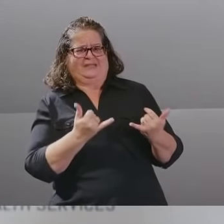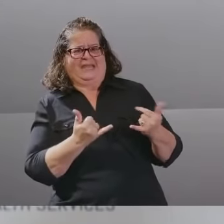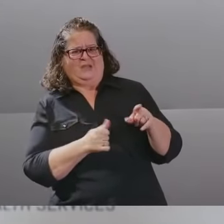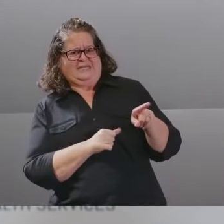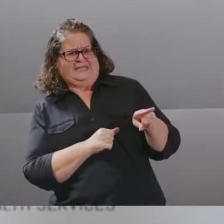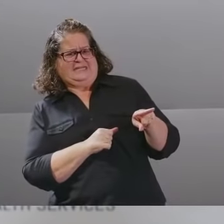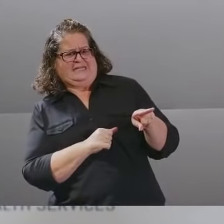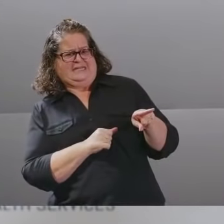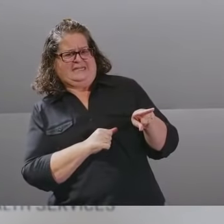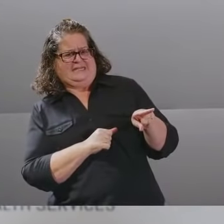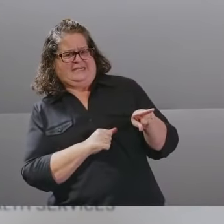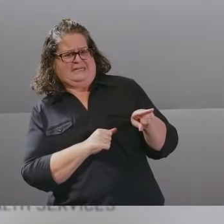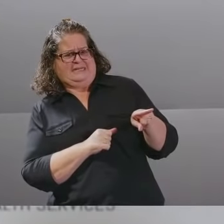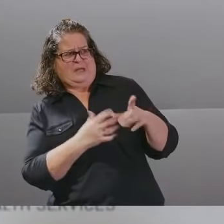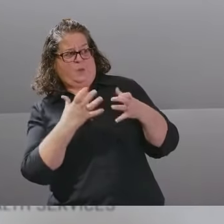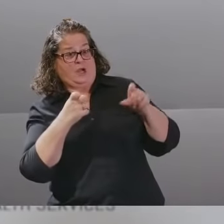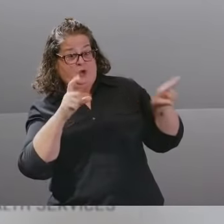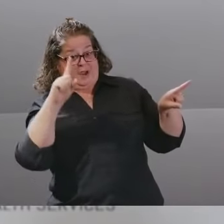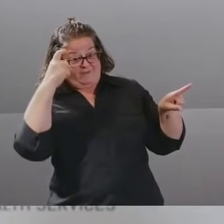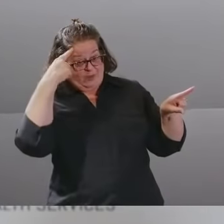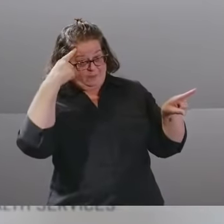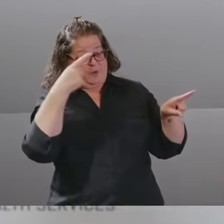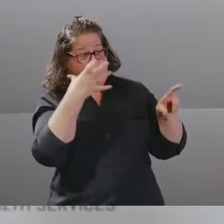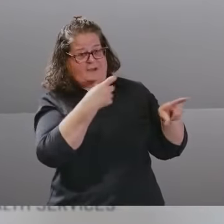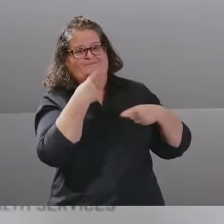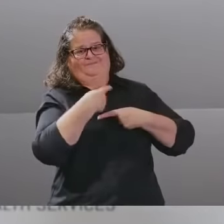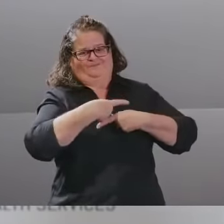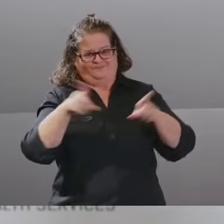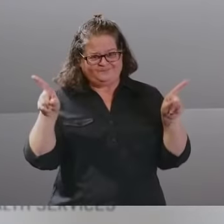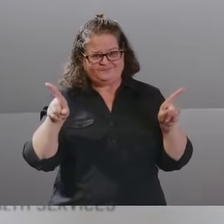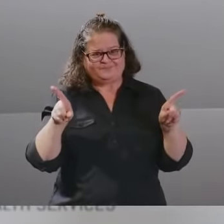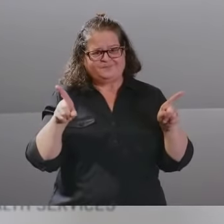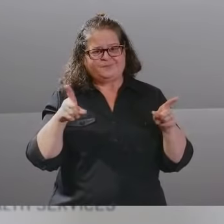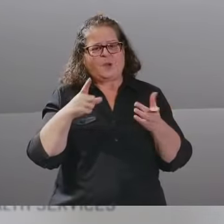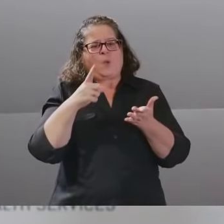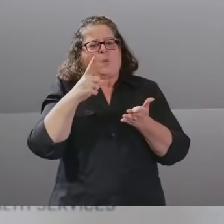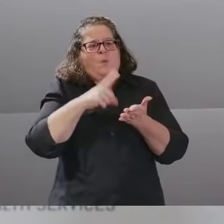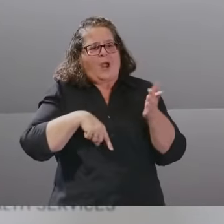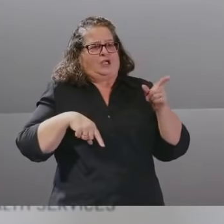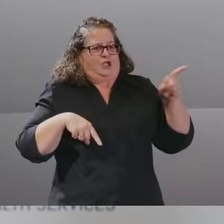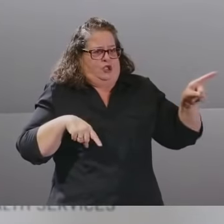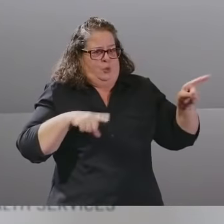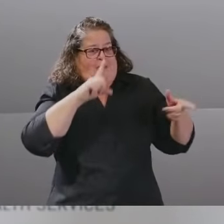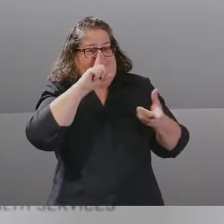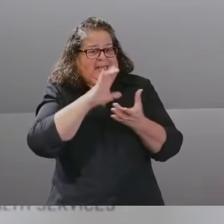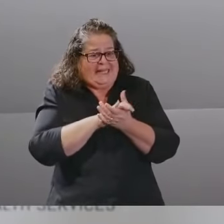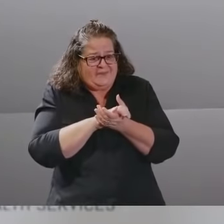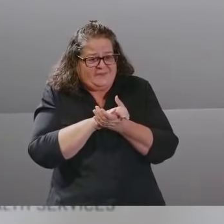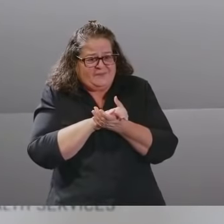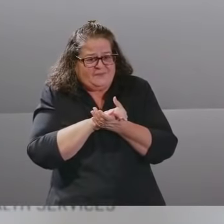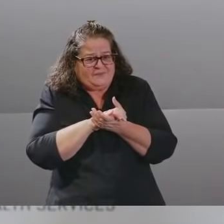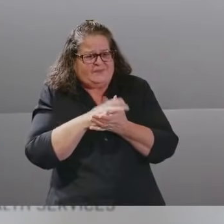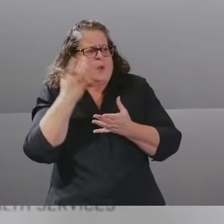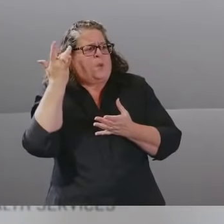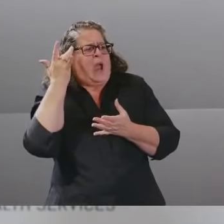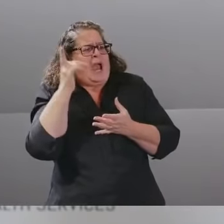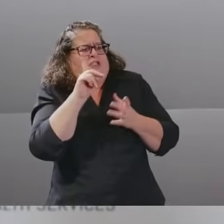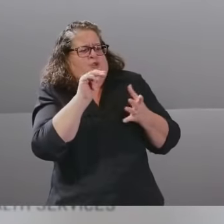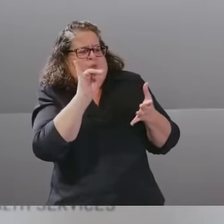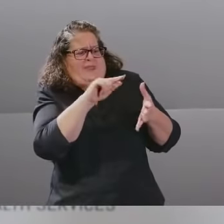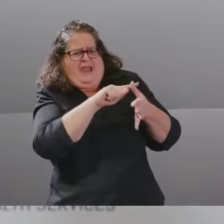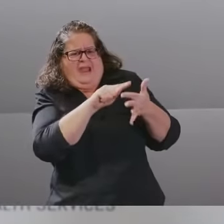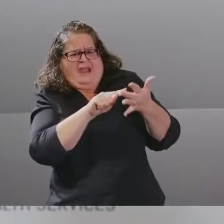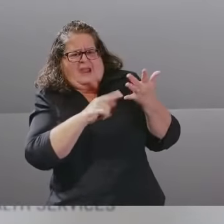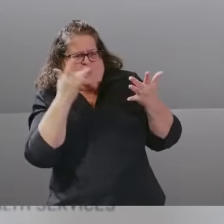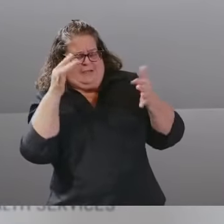you. What does the governor have to say? Why are we doing it? And explain it. So my question